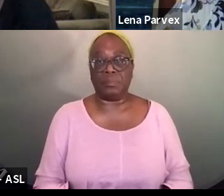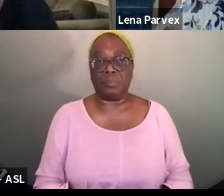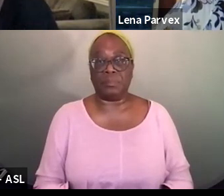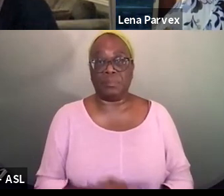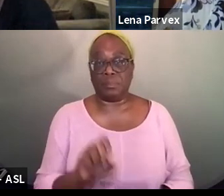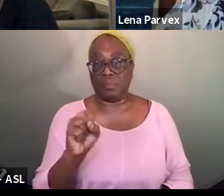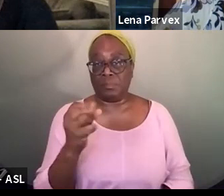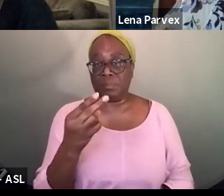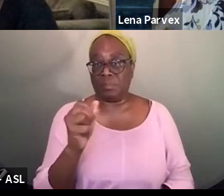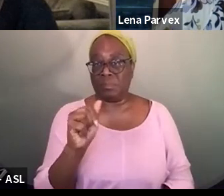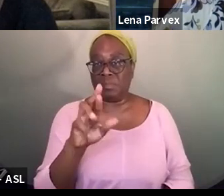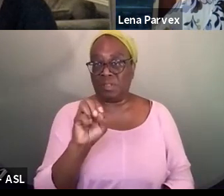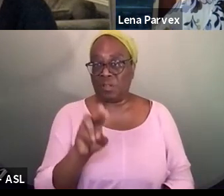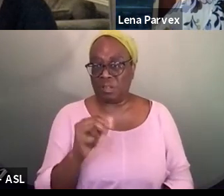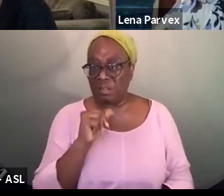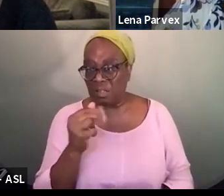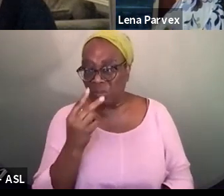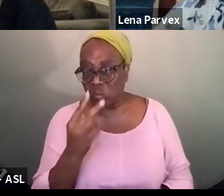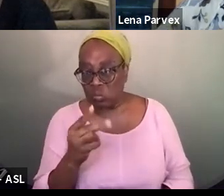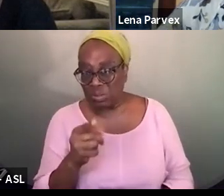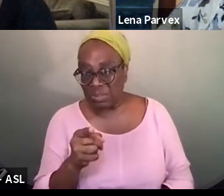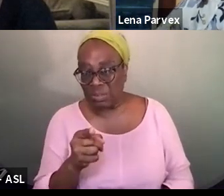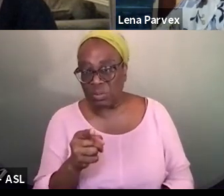Sharon, I don't see you.